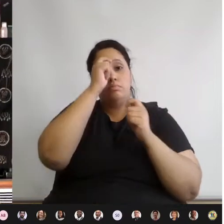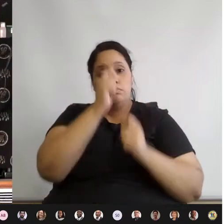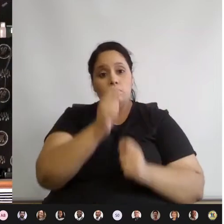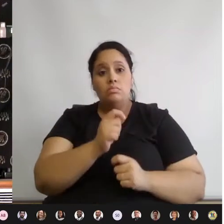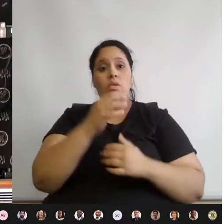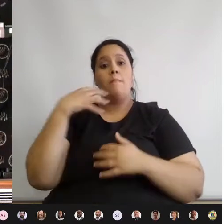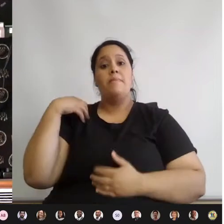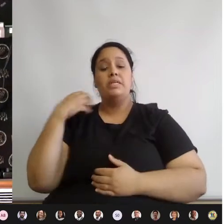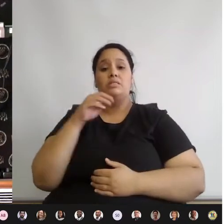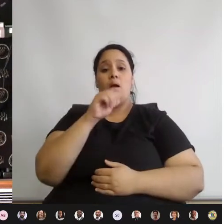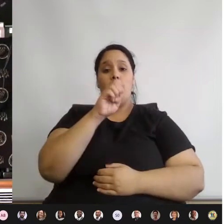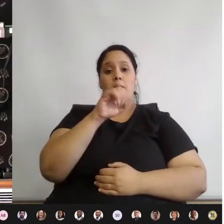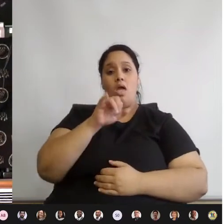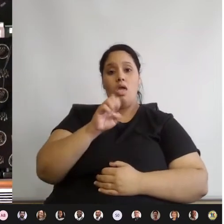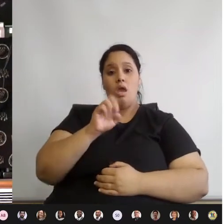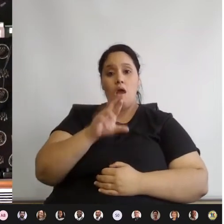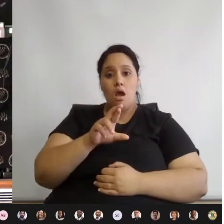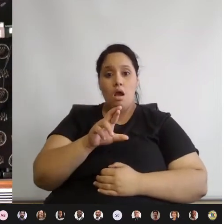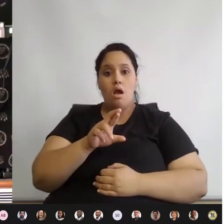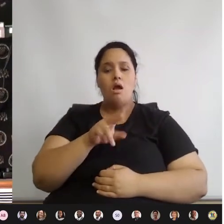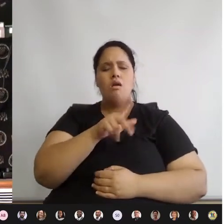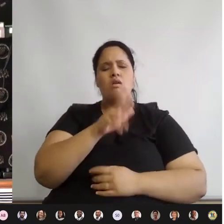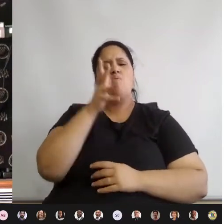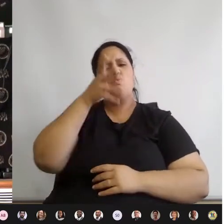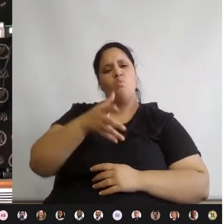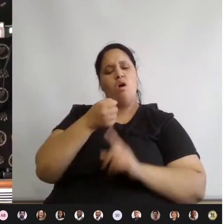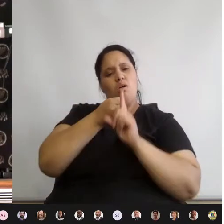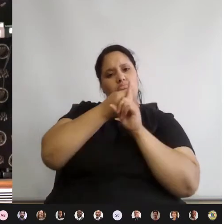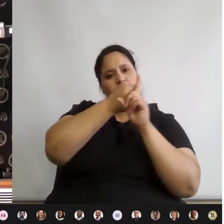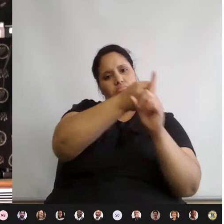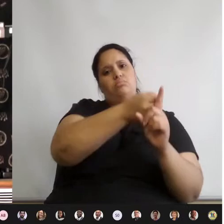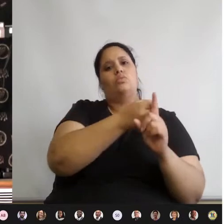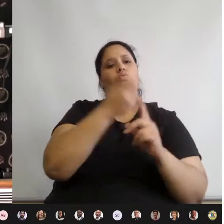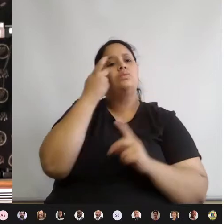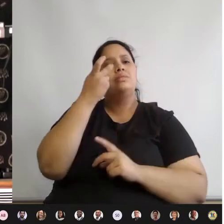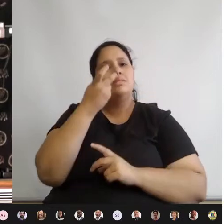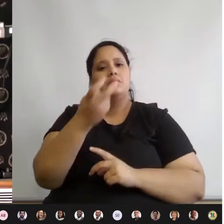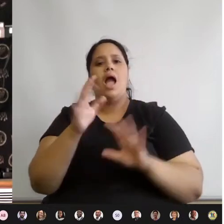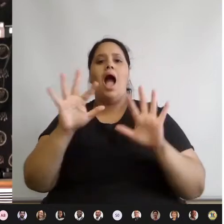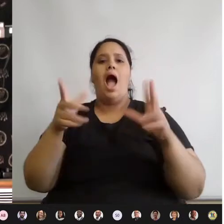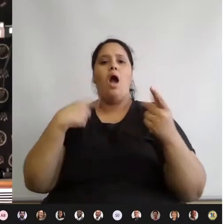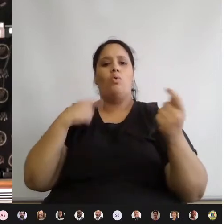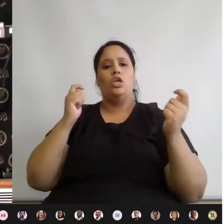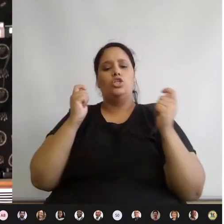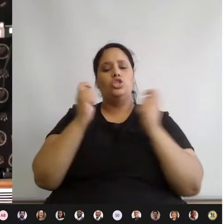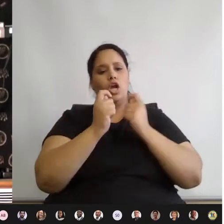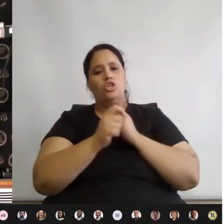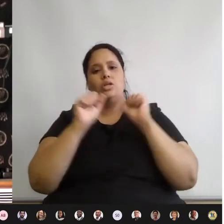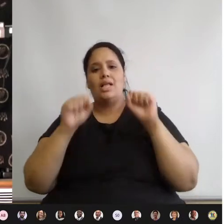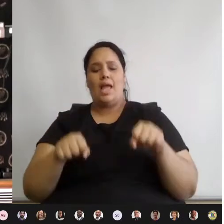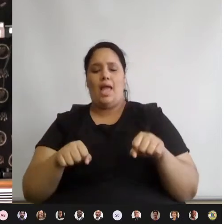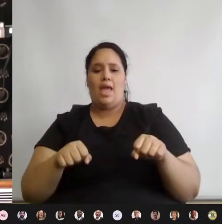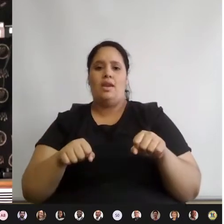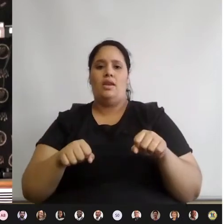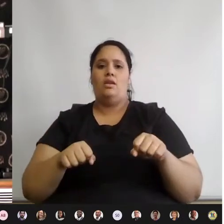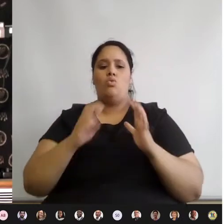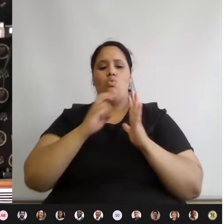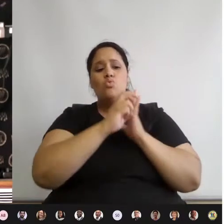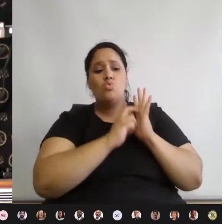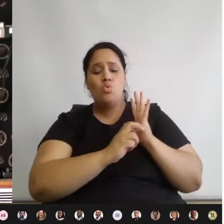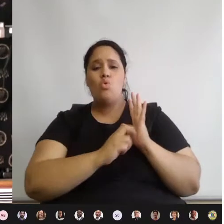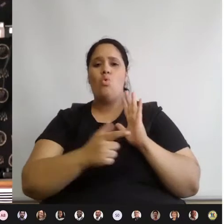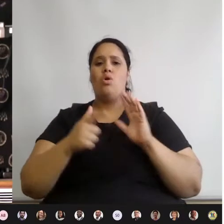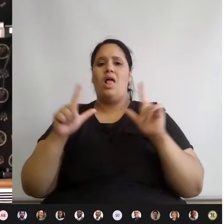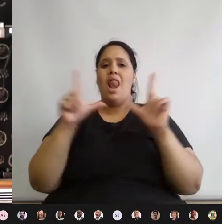in this province, he's going to champion looking at how we change that. Through regulation, through